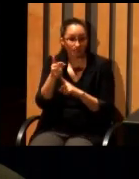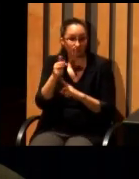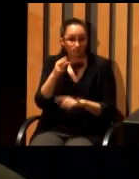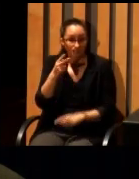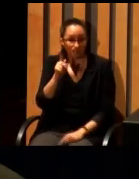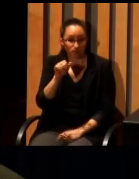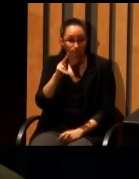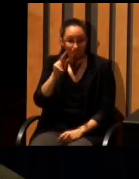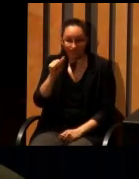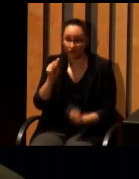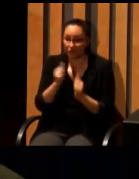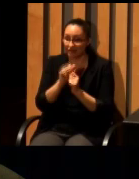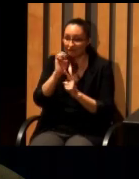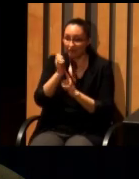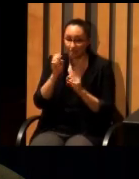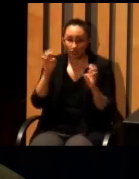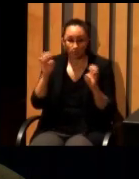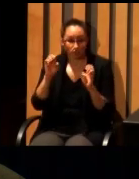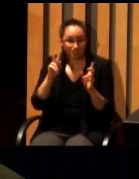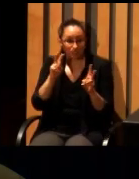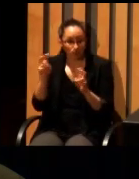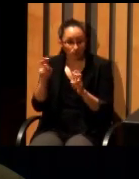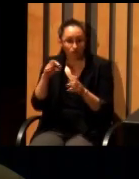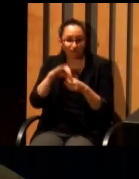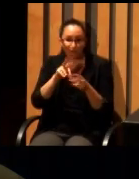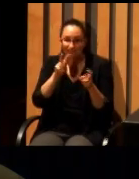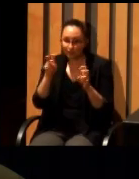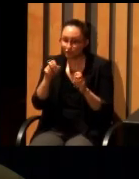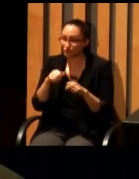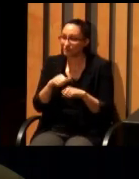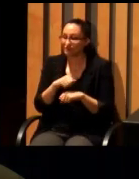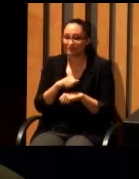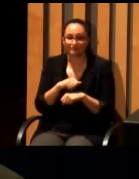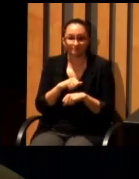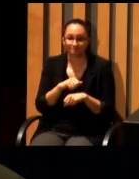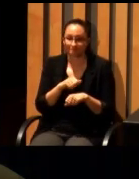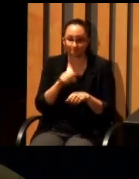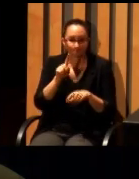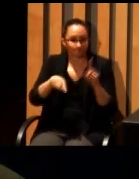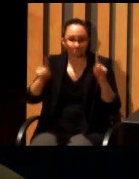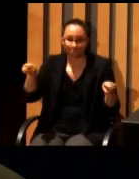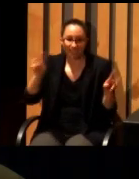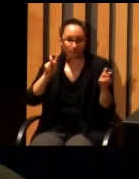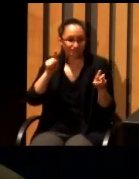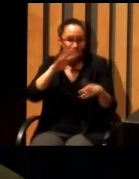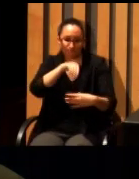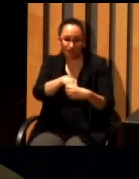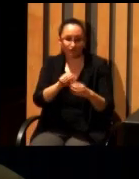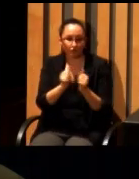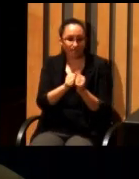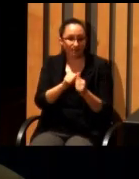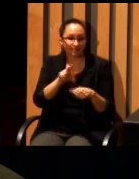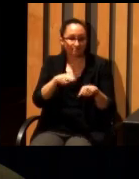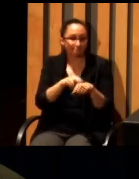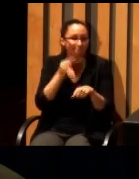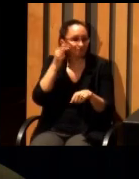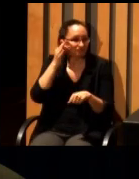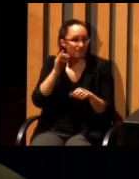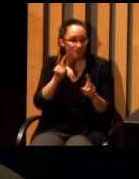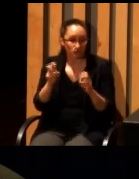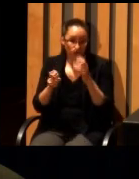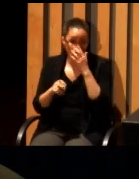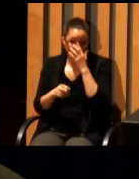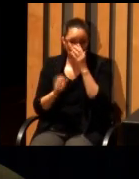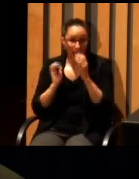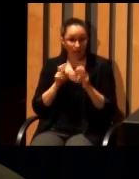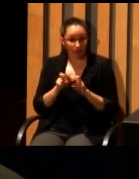environmental, emergency issues, sacred sites, voting issues, ranging across the board Native American issues. So what our panelists will